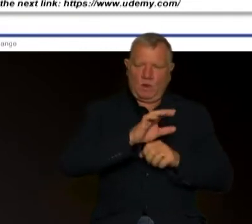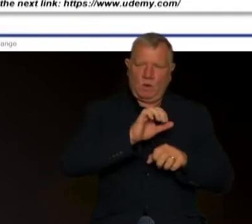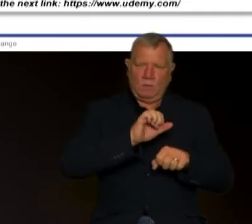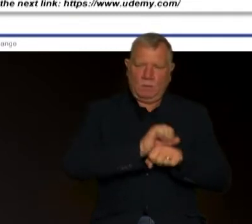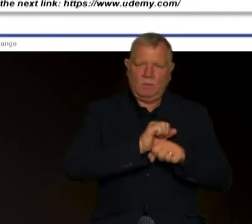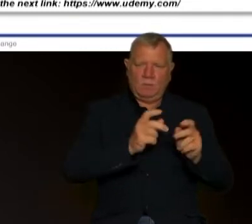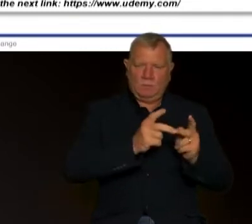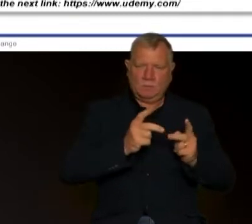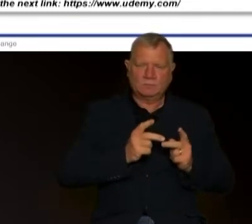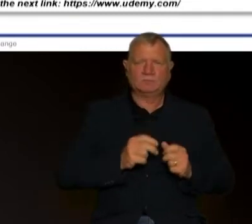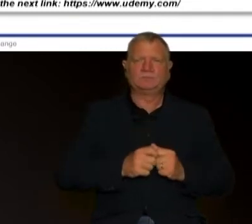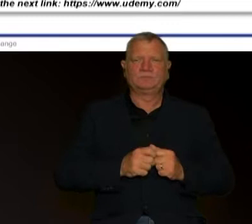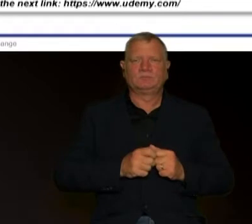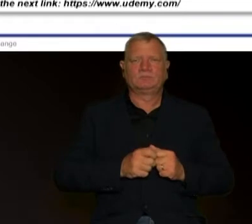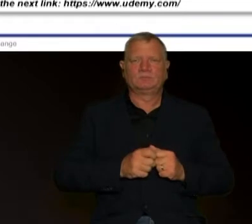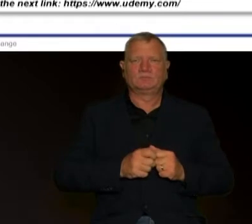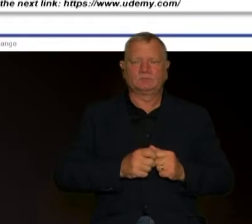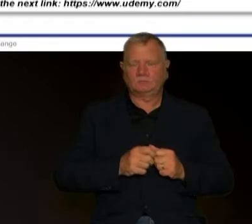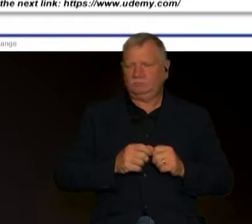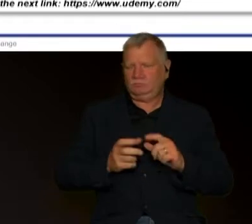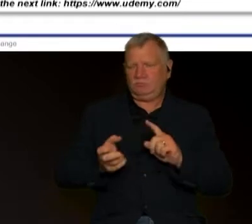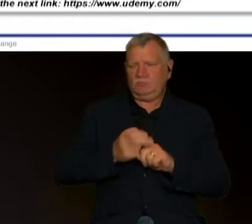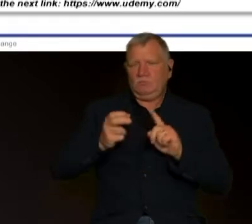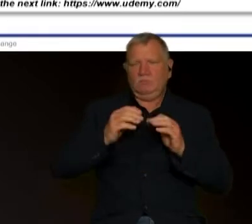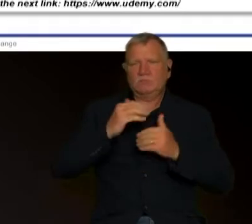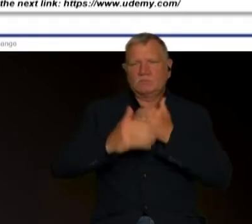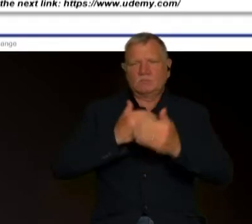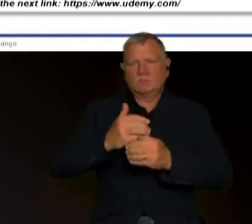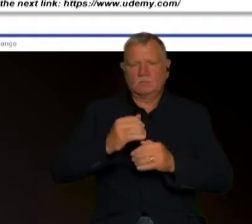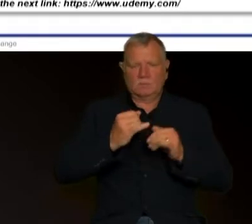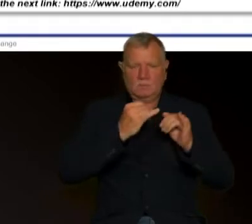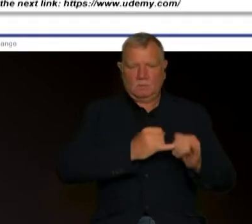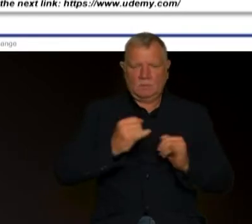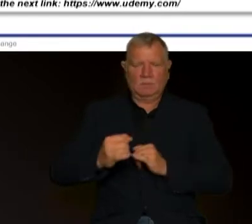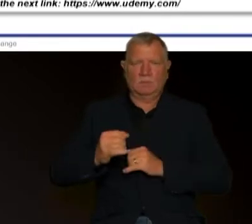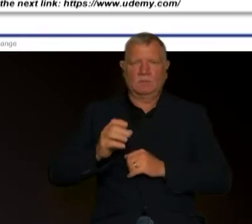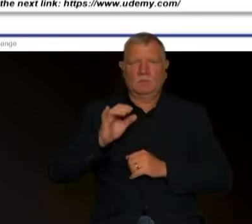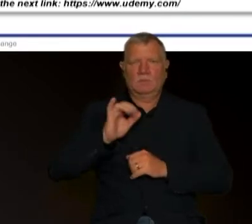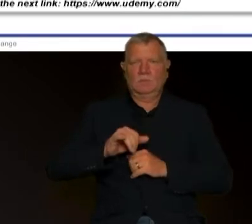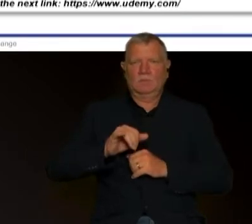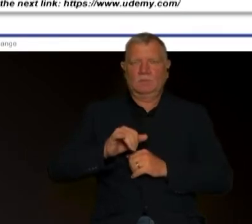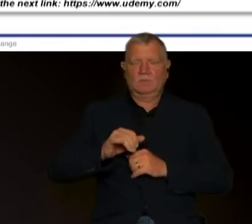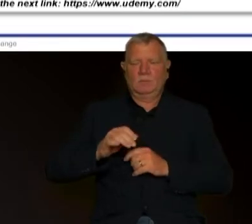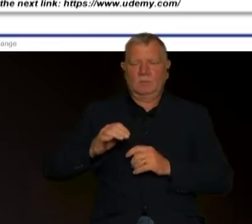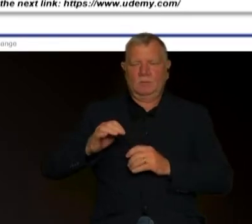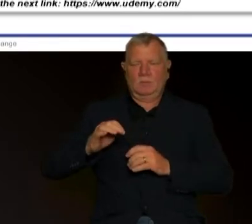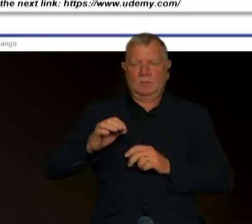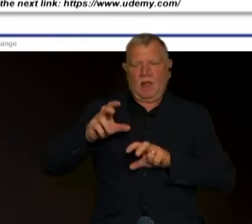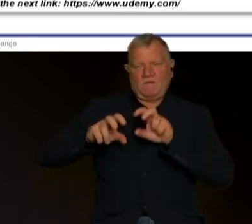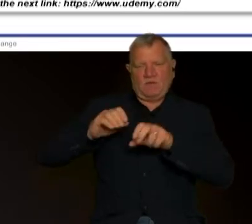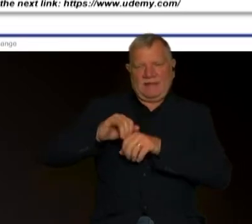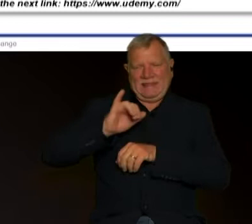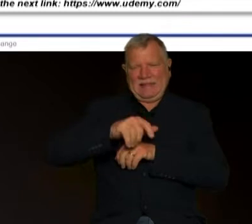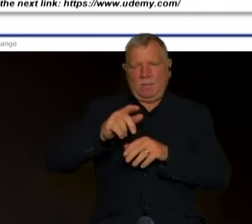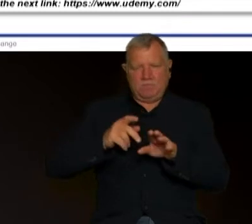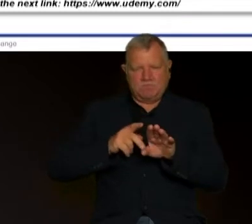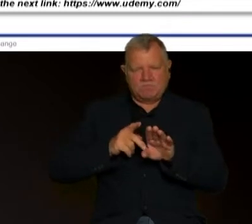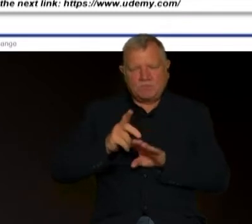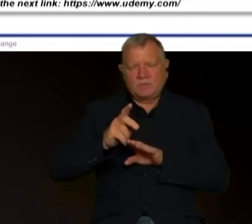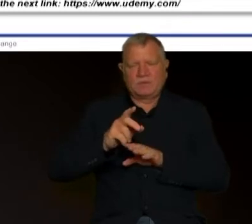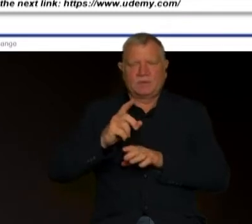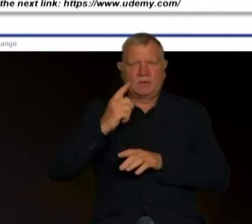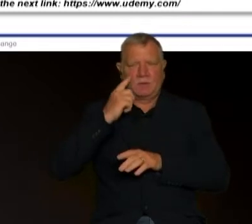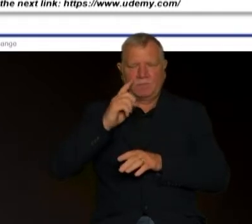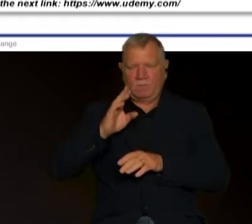of opportunity. So this is digitalizing and making an automatic, individualized